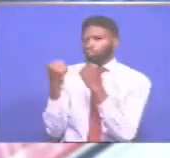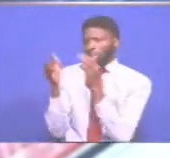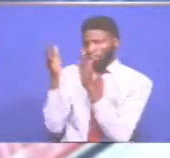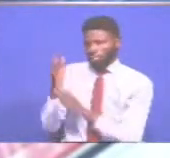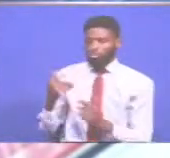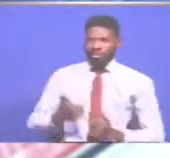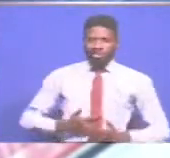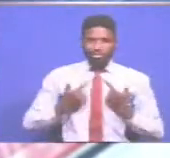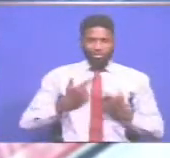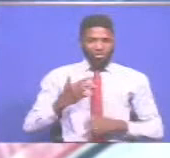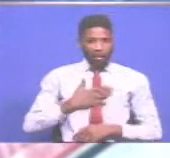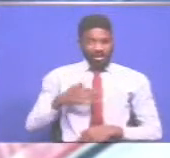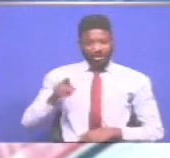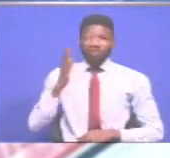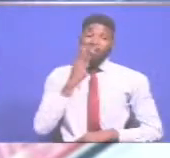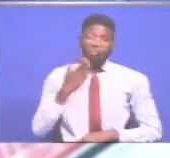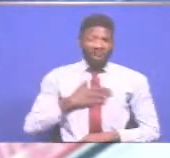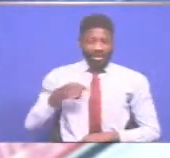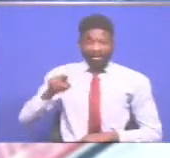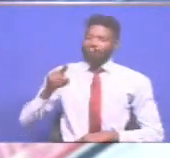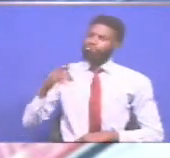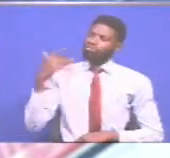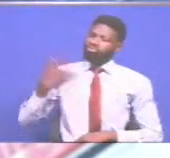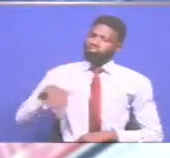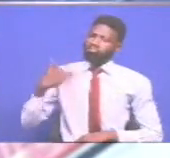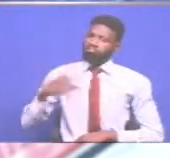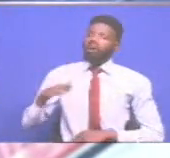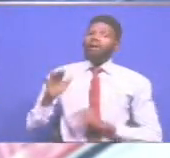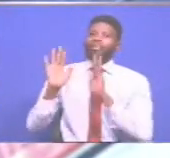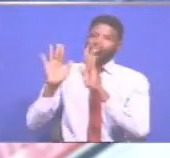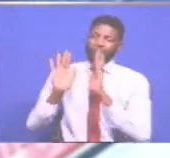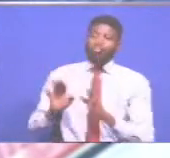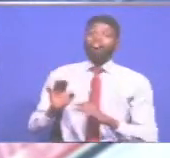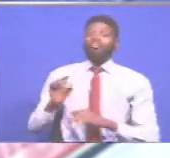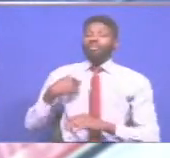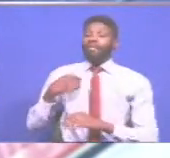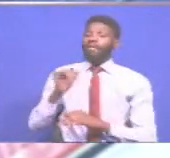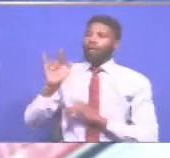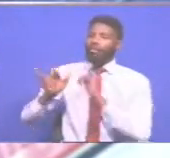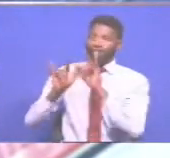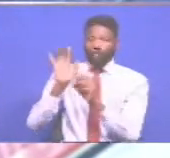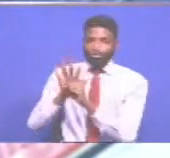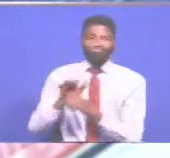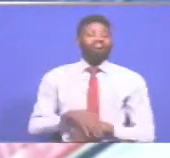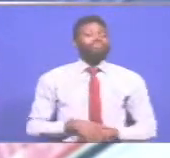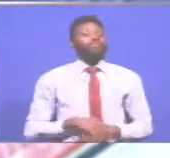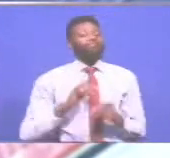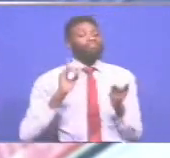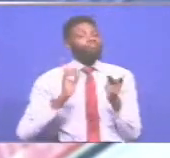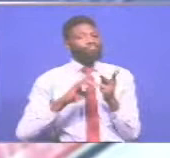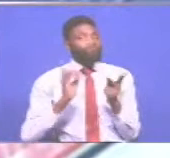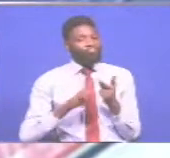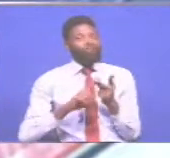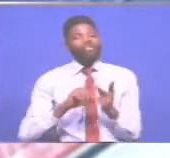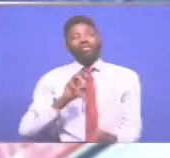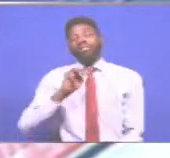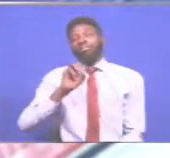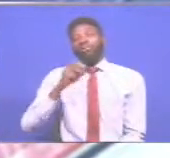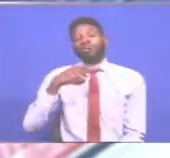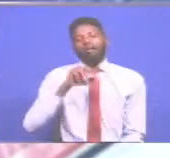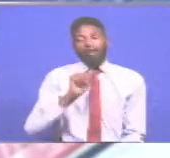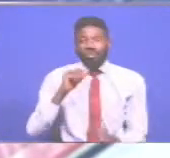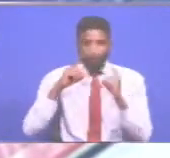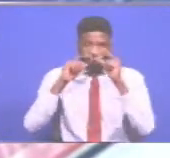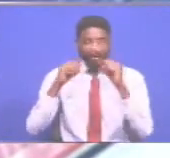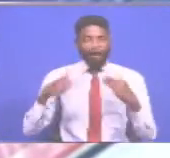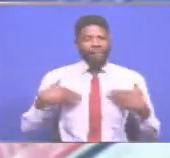mother. You're the greatest and I love you so much. Okay, that's to your mom. And then we have at Mohalal, you're saying